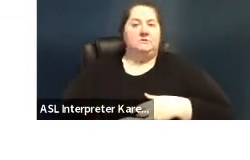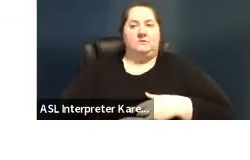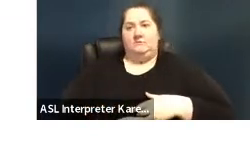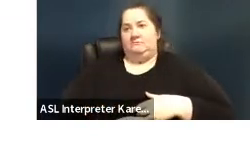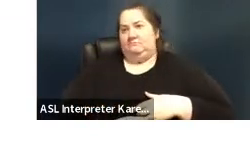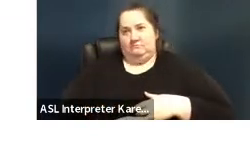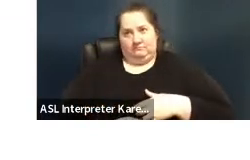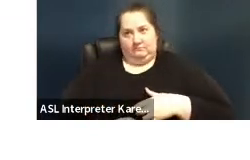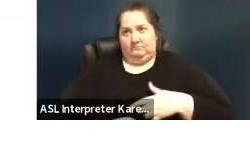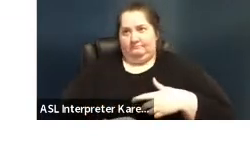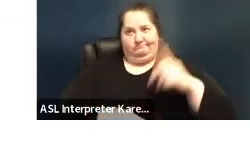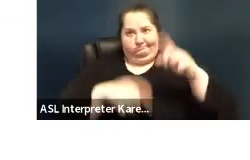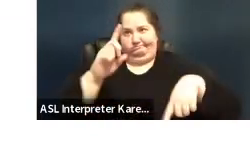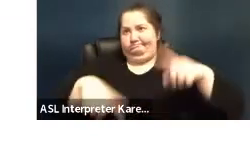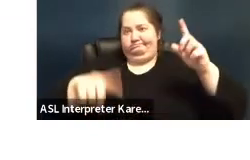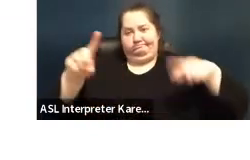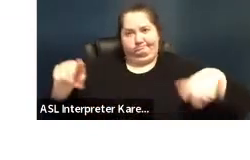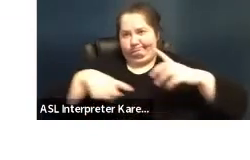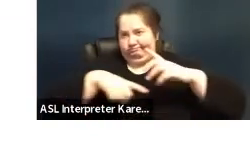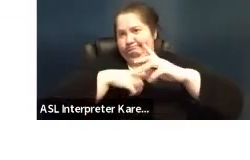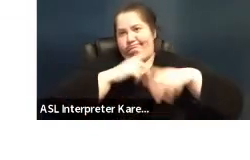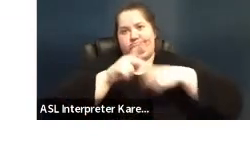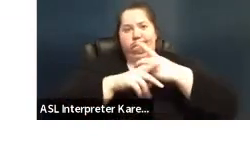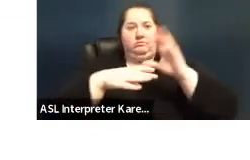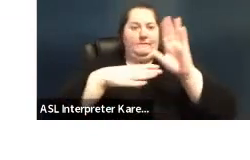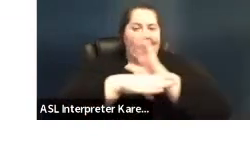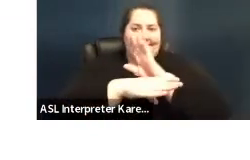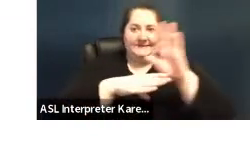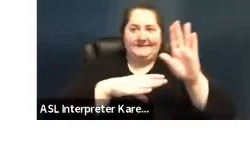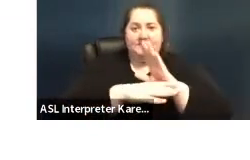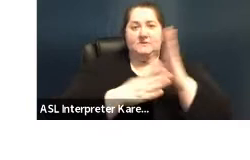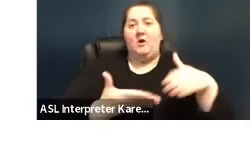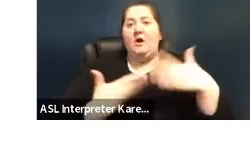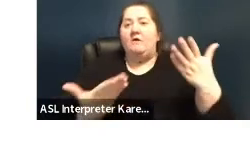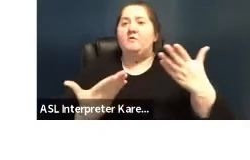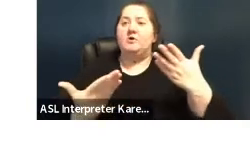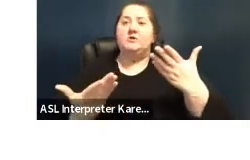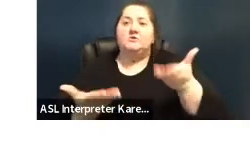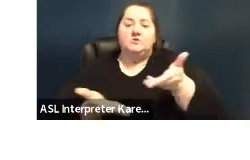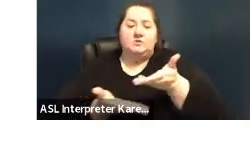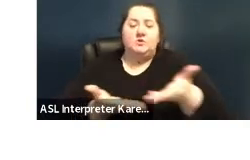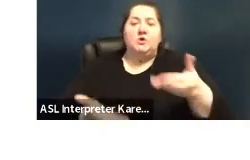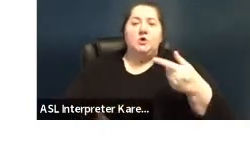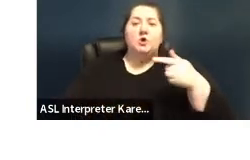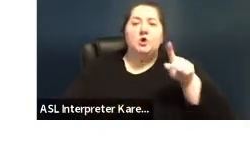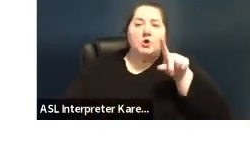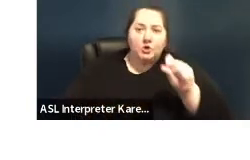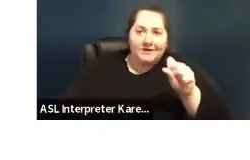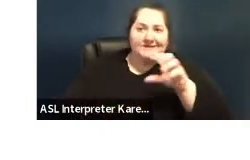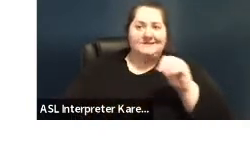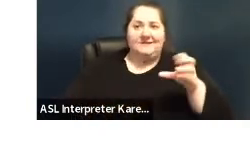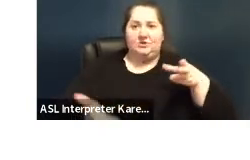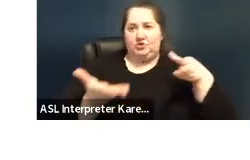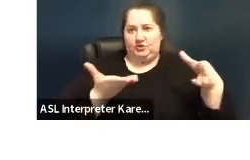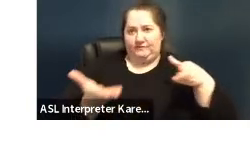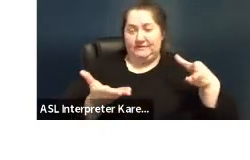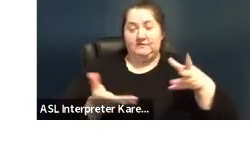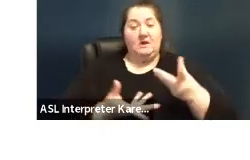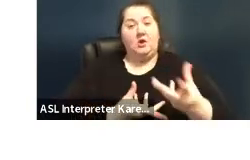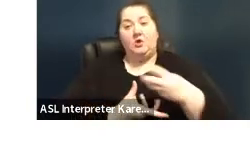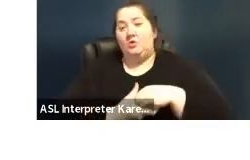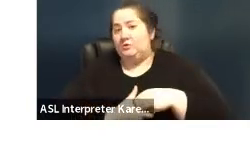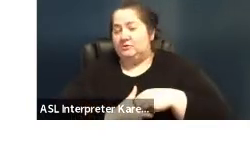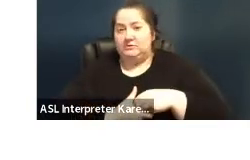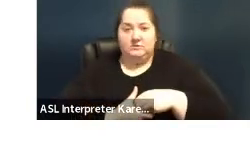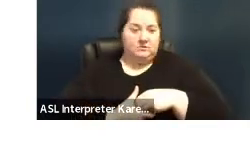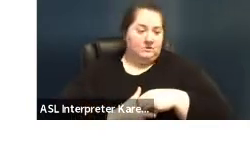variety of types of businesses that offer goods and services to the general public. It includes all